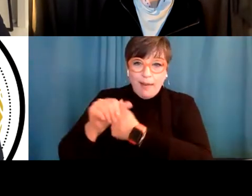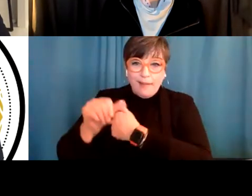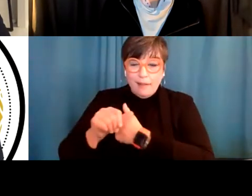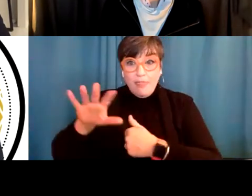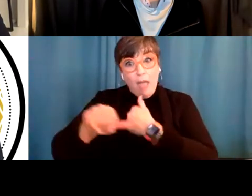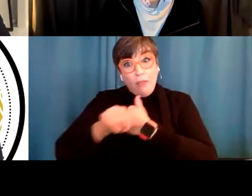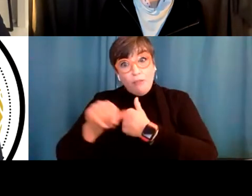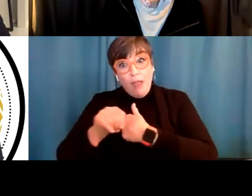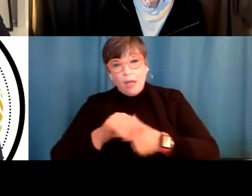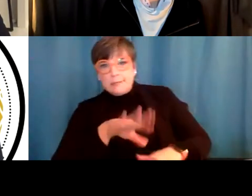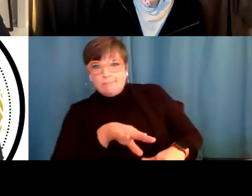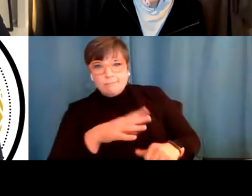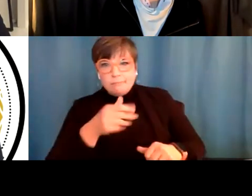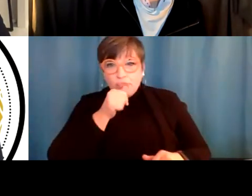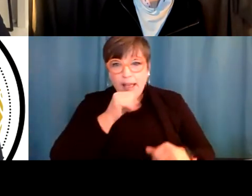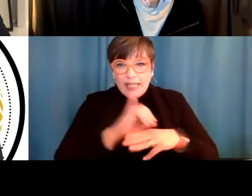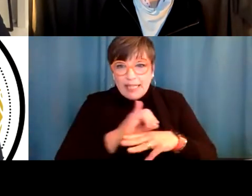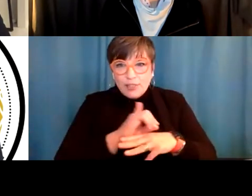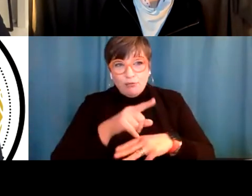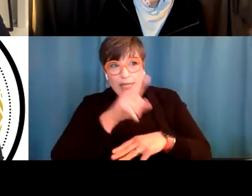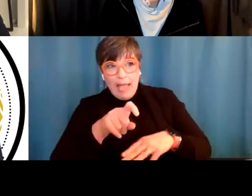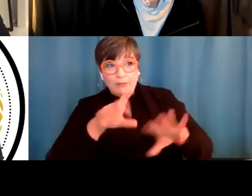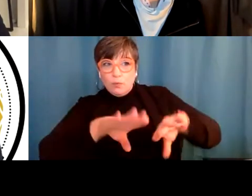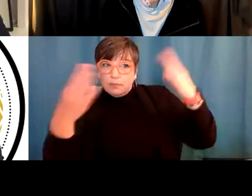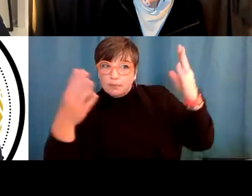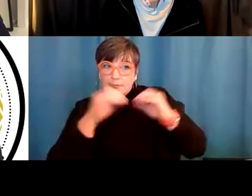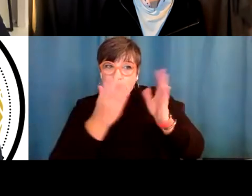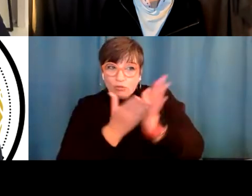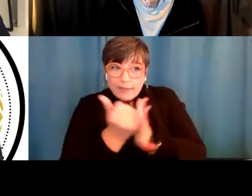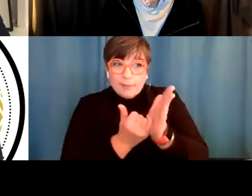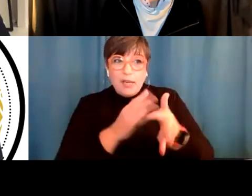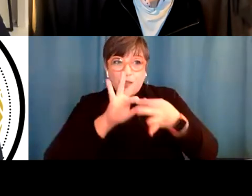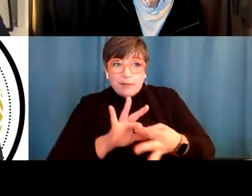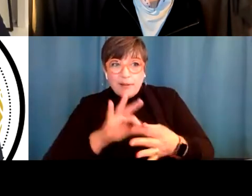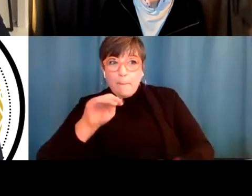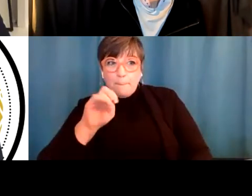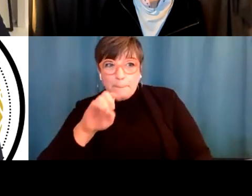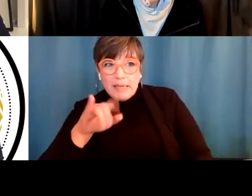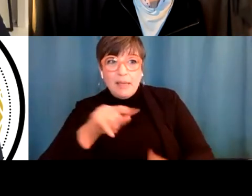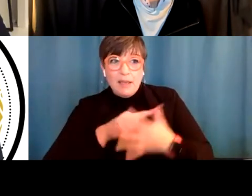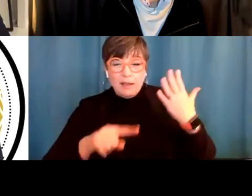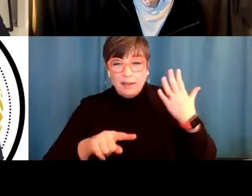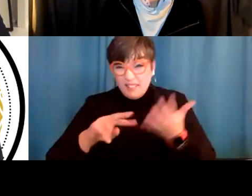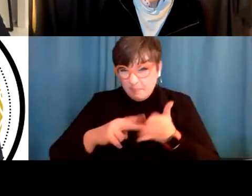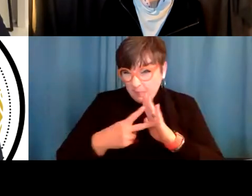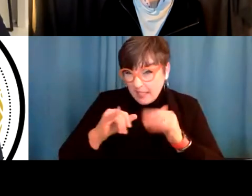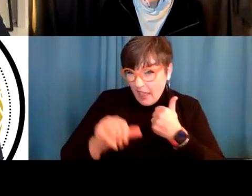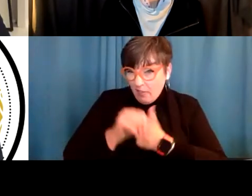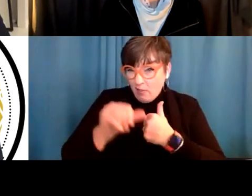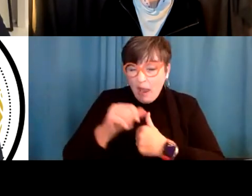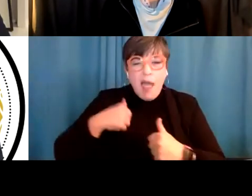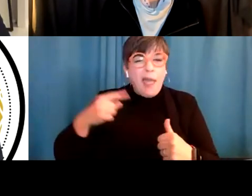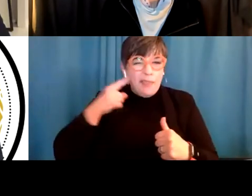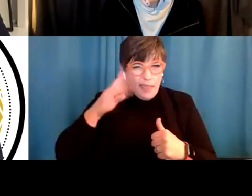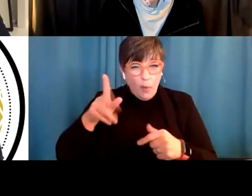develop industry standards and more transparency and so on around media mm-hmm. content. So I think even the threat would move the needle in the right